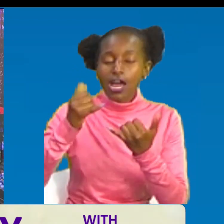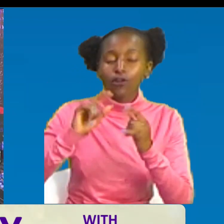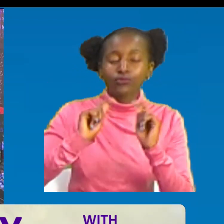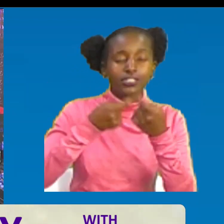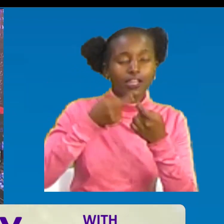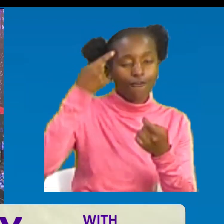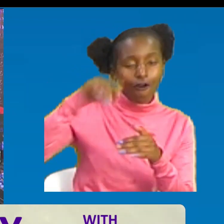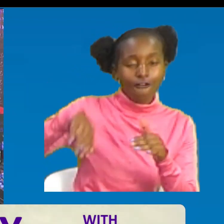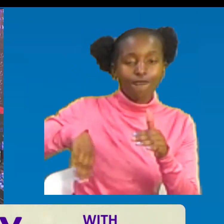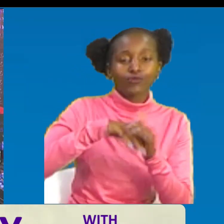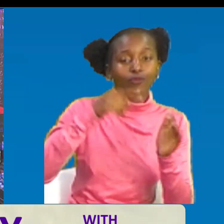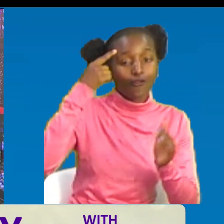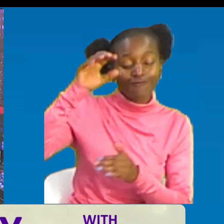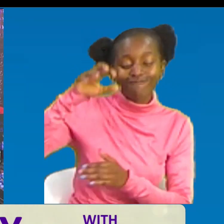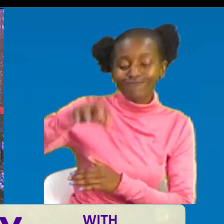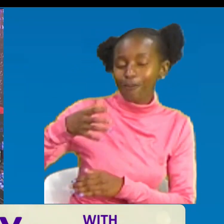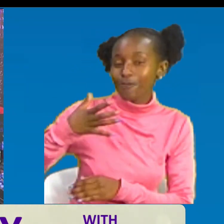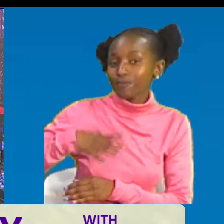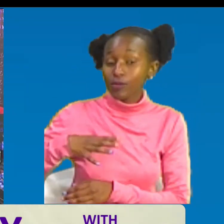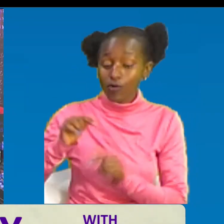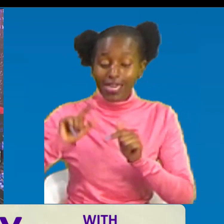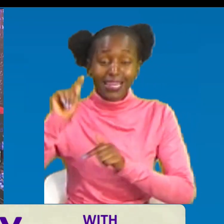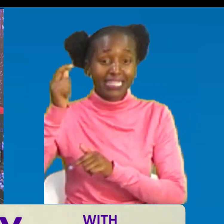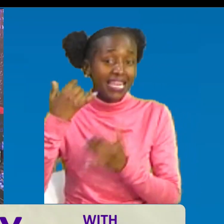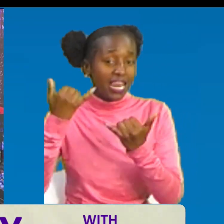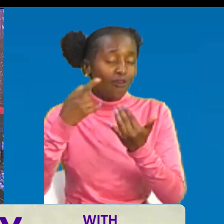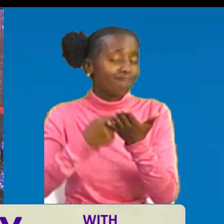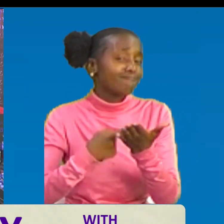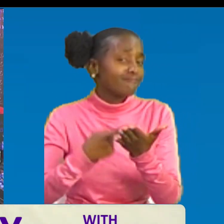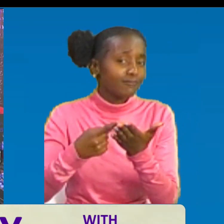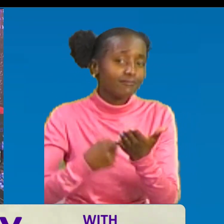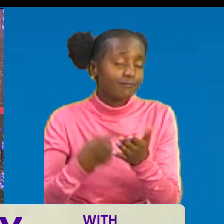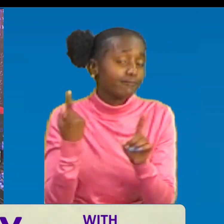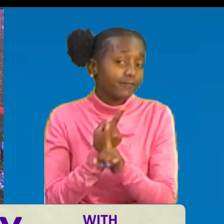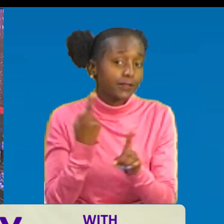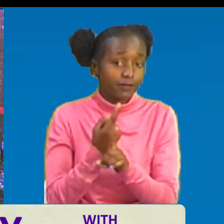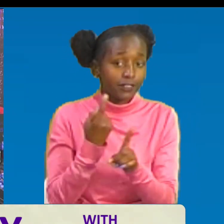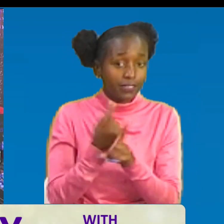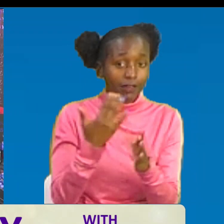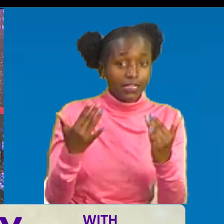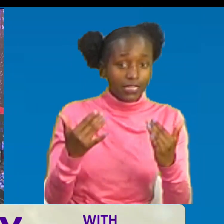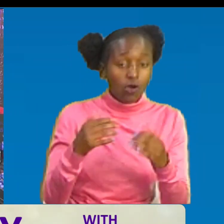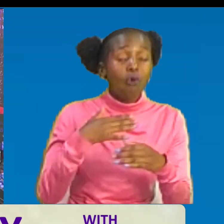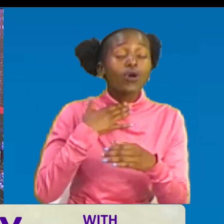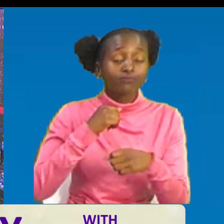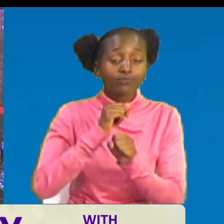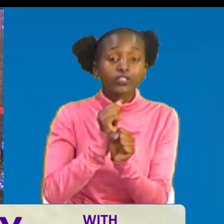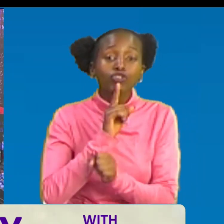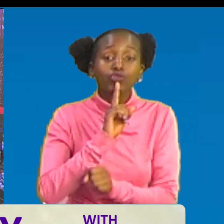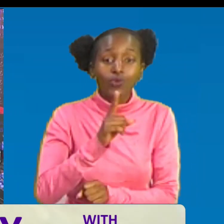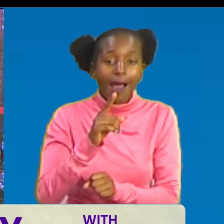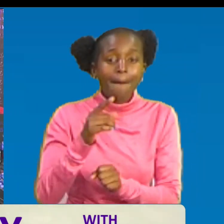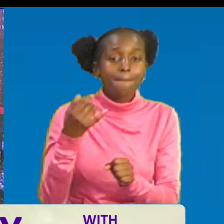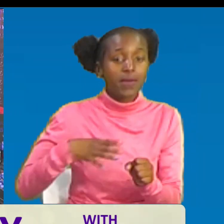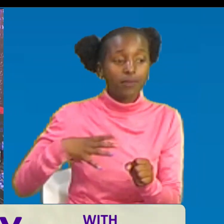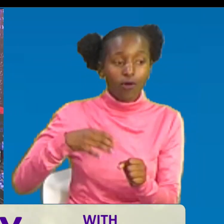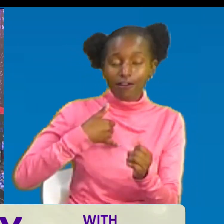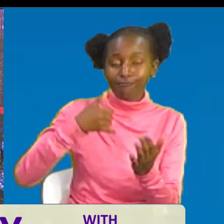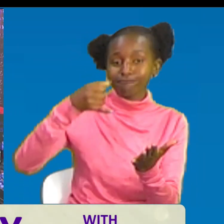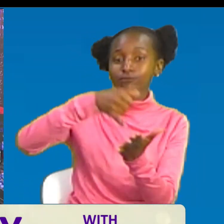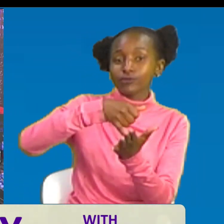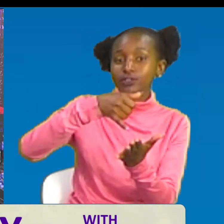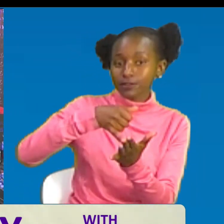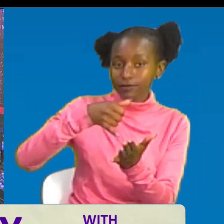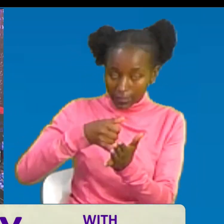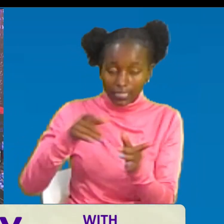is here in Kenya, and they talked about a lot of things as far as ensuring that we promote inclusivity in our society,